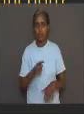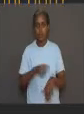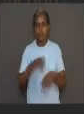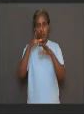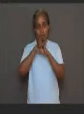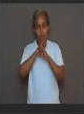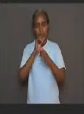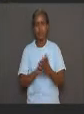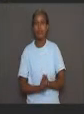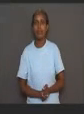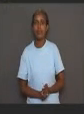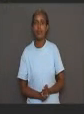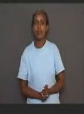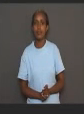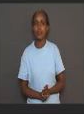Time's up.